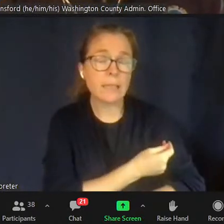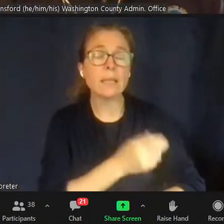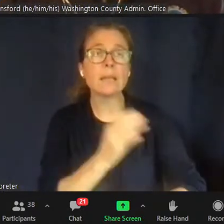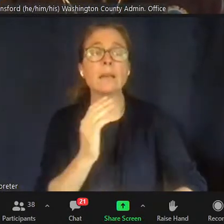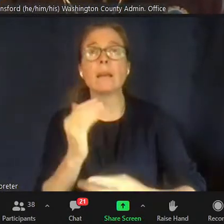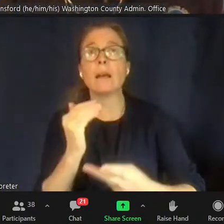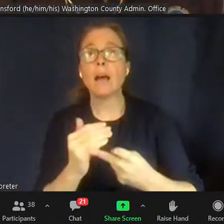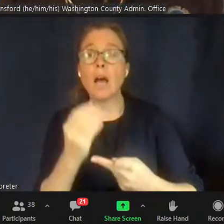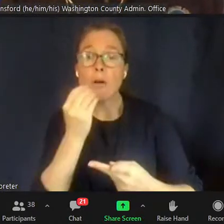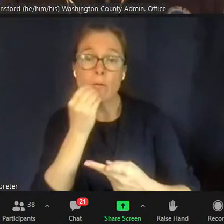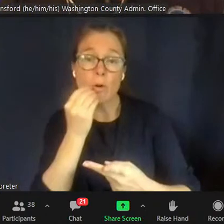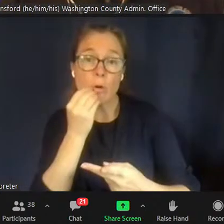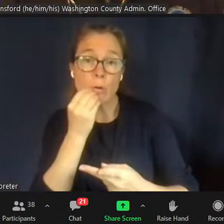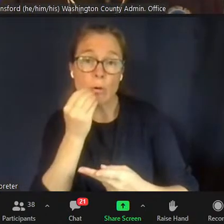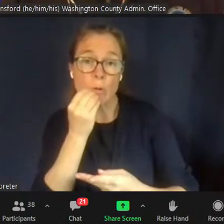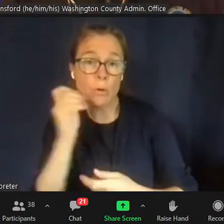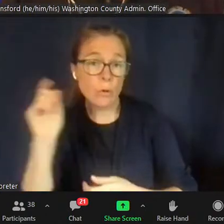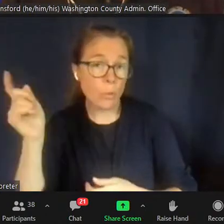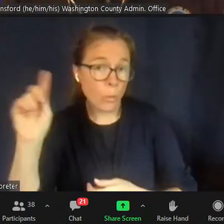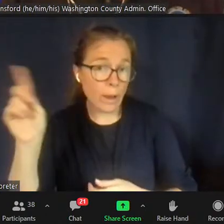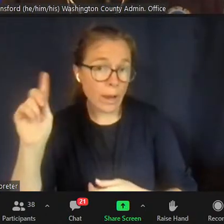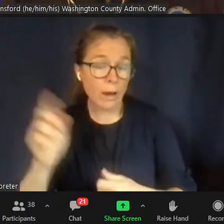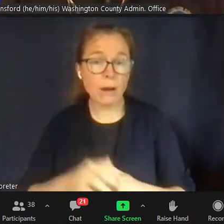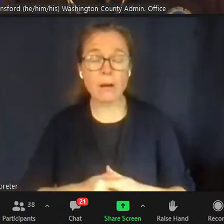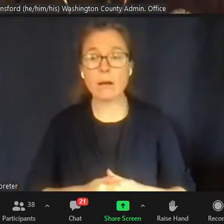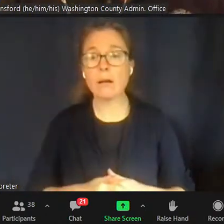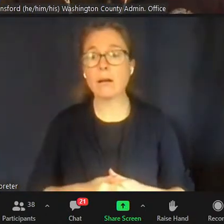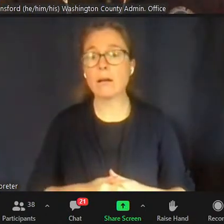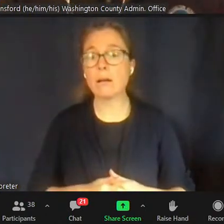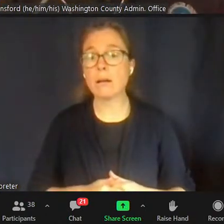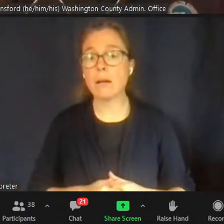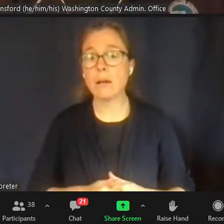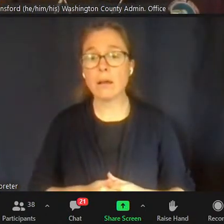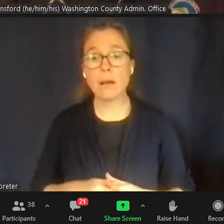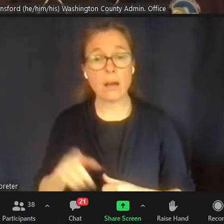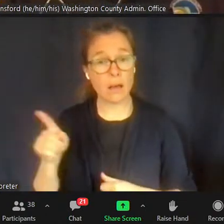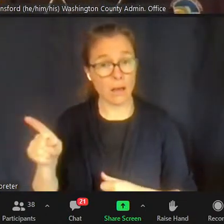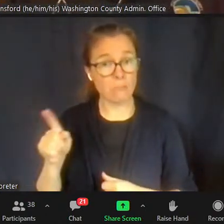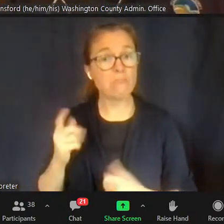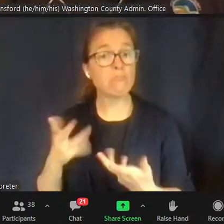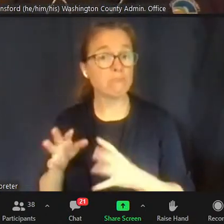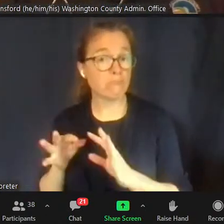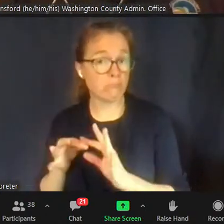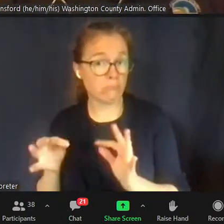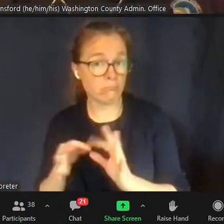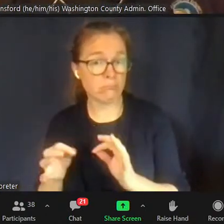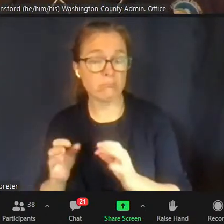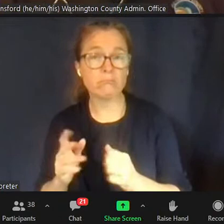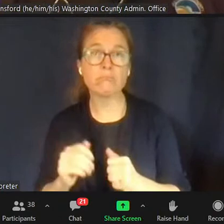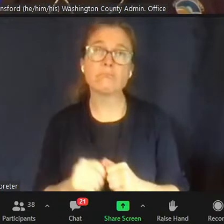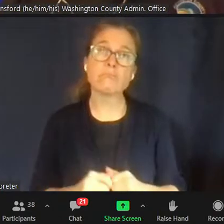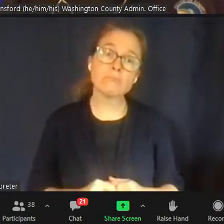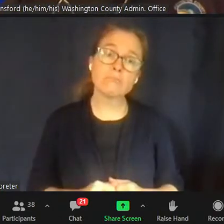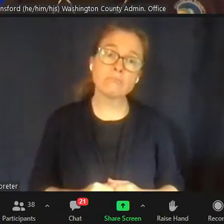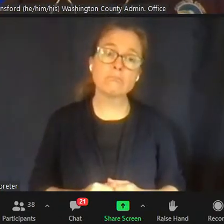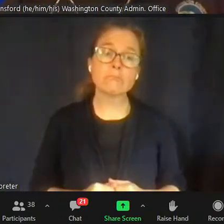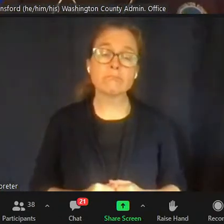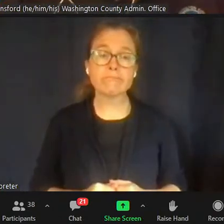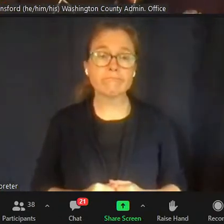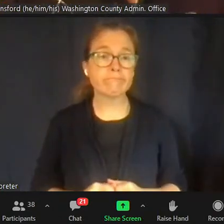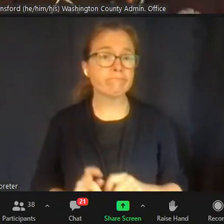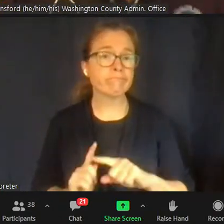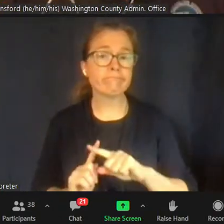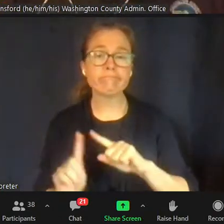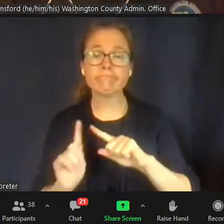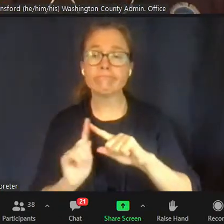the food system concerns that Mr. Bartlett raised. And there's certainly